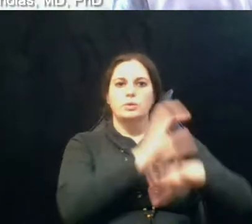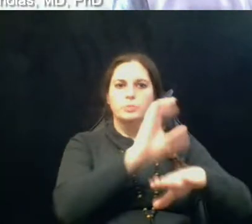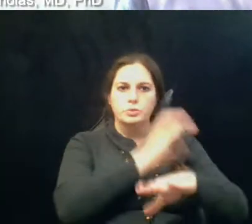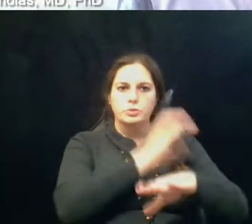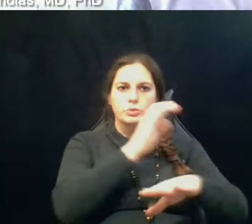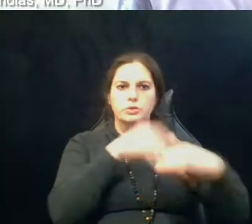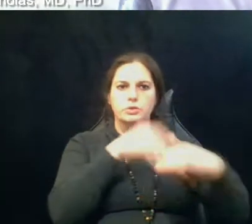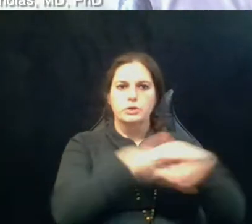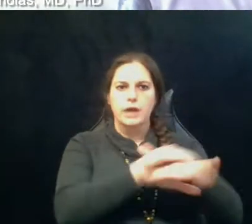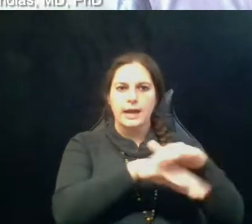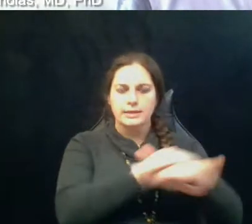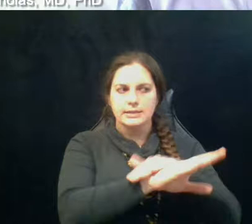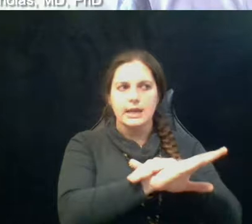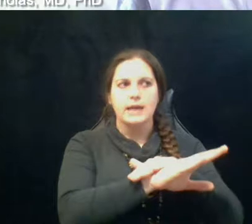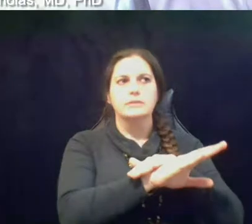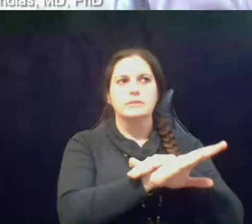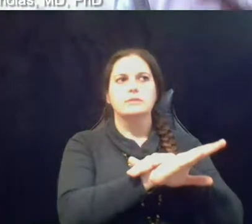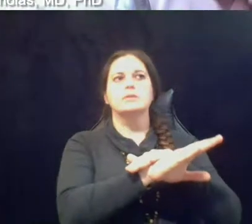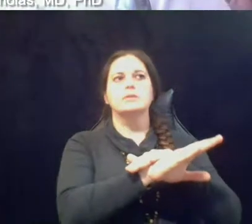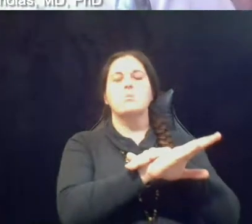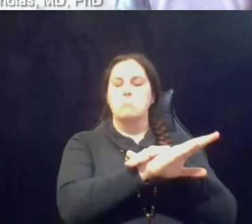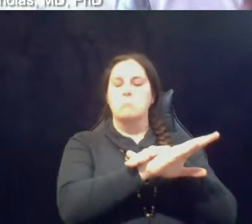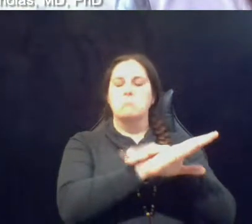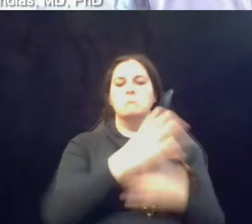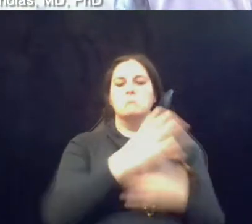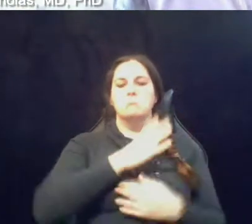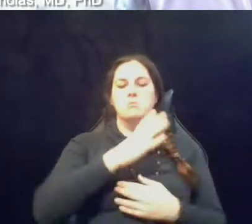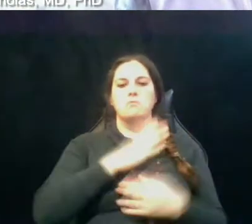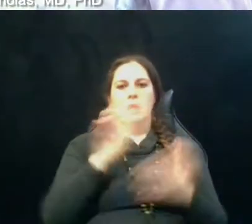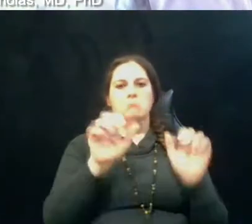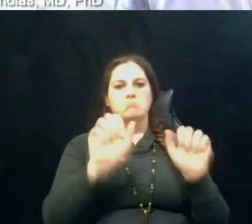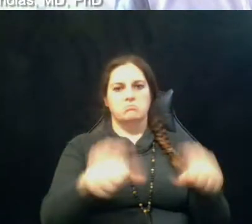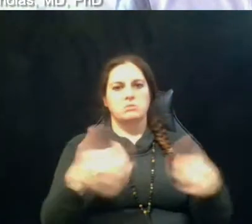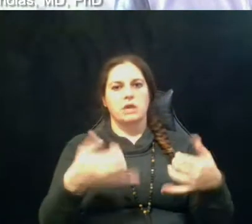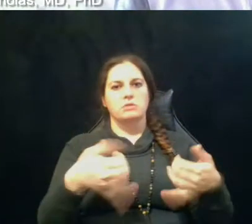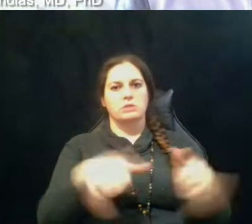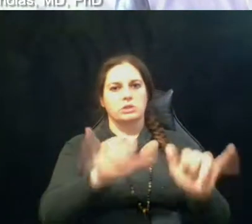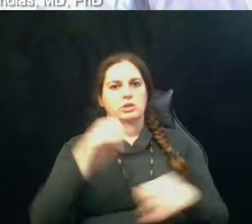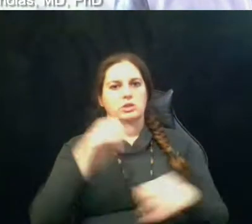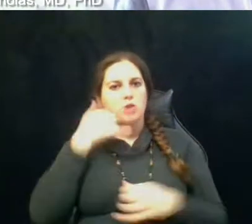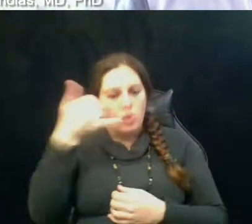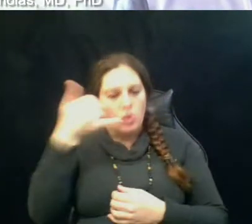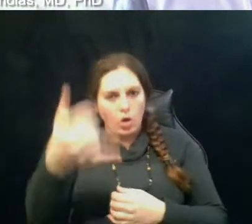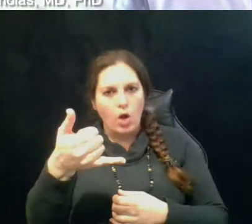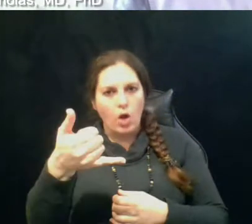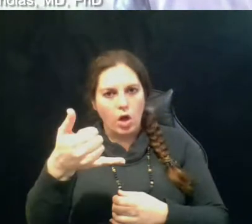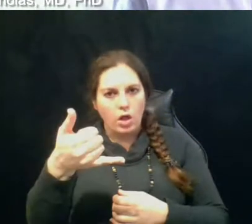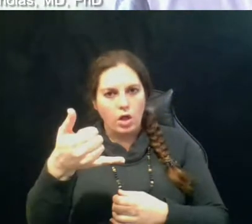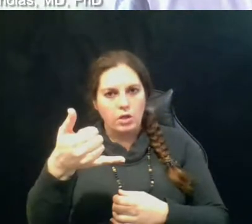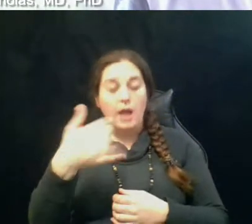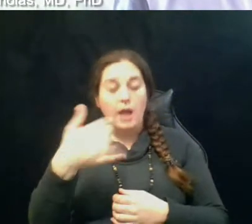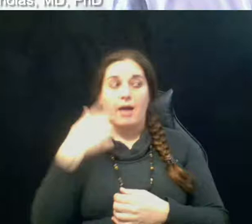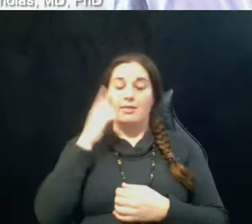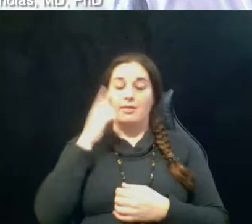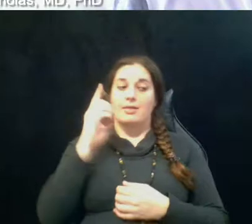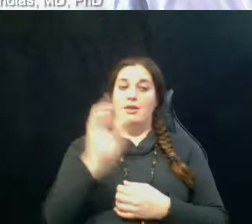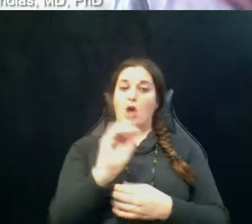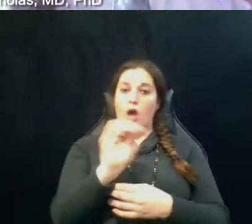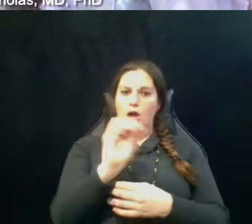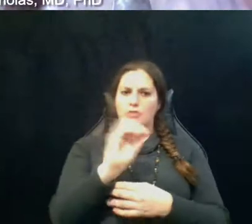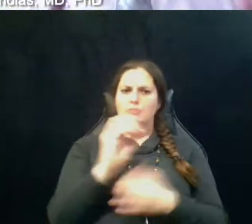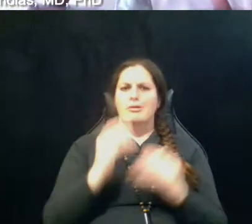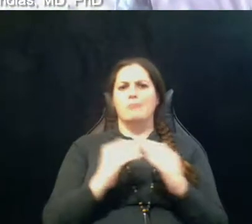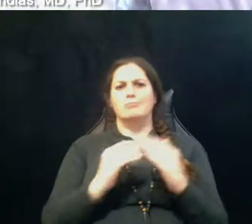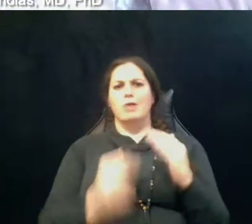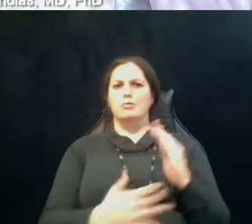someone internet at that house, that should not be a barrier. And I think Ochsner providing a phone line, low-tech with navigators to help